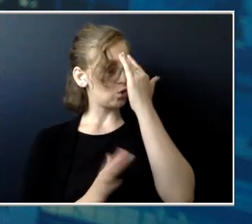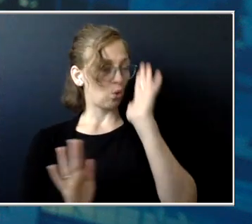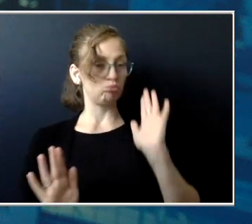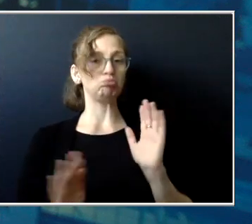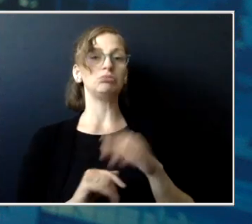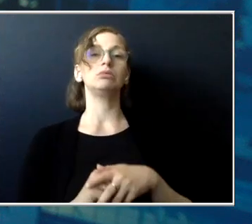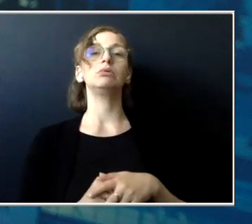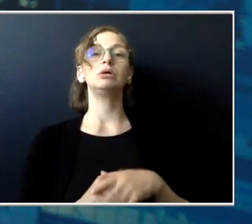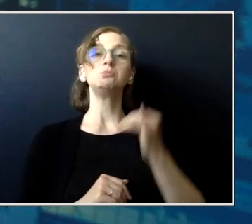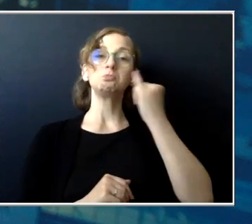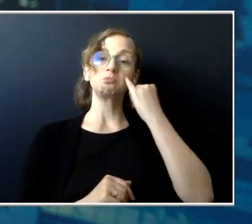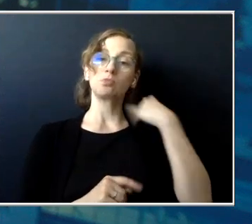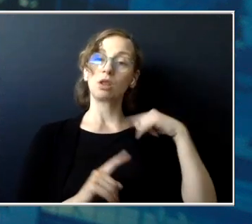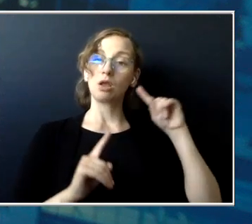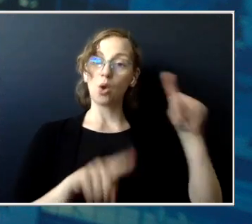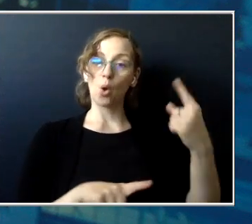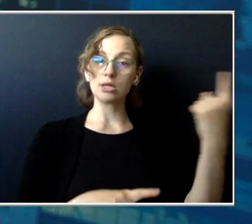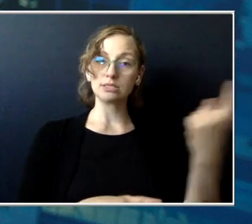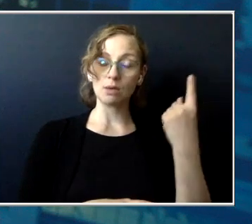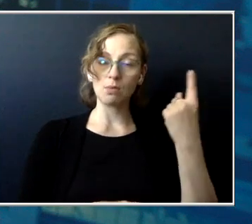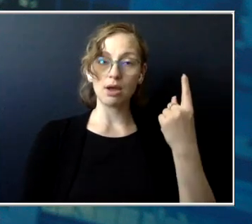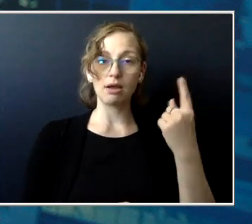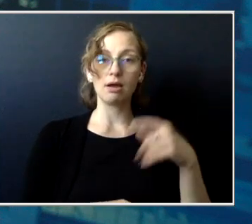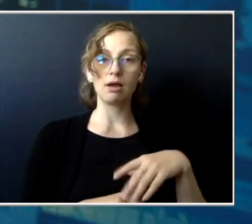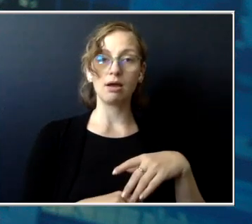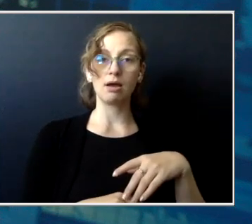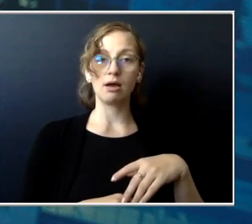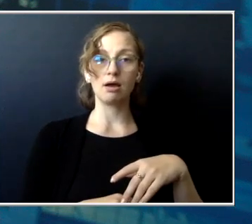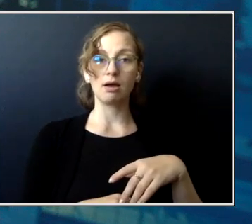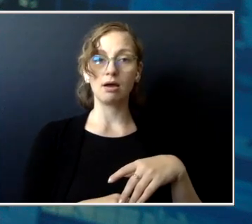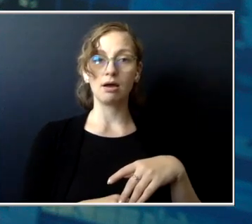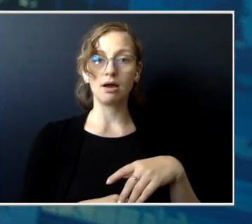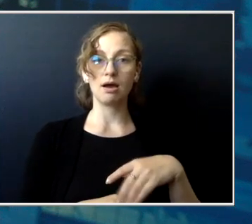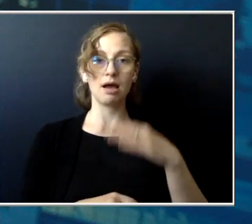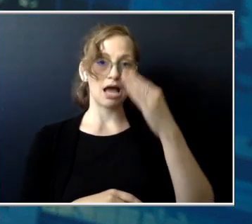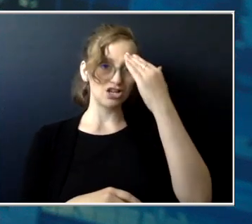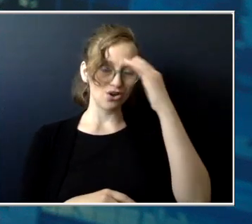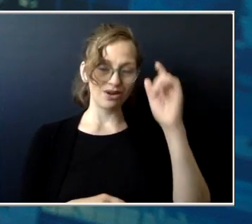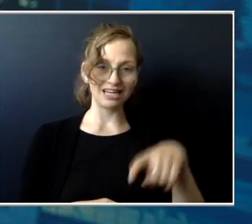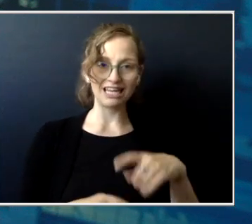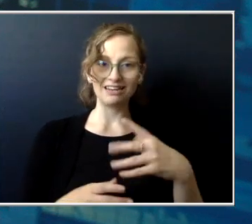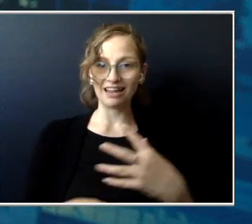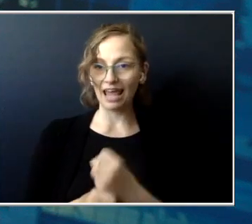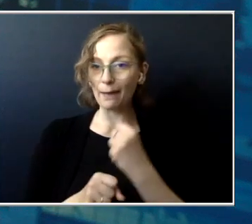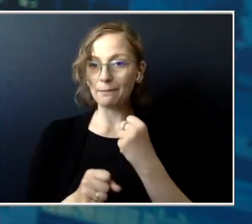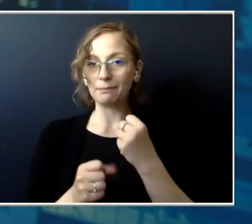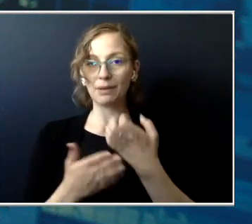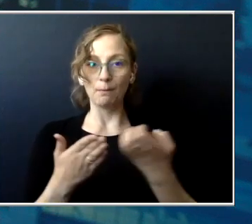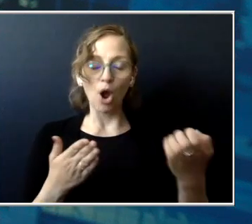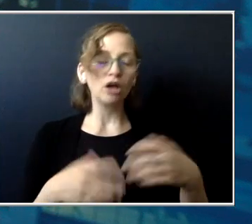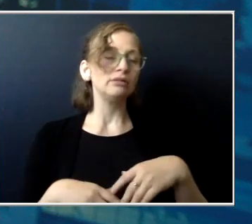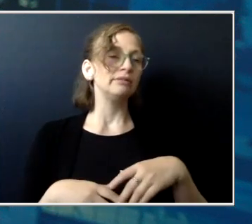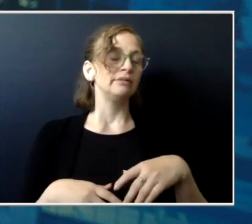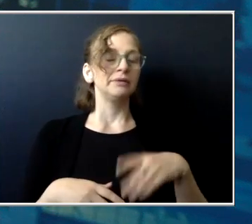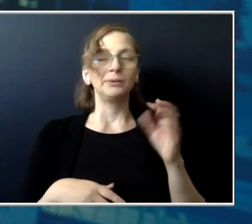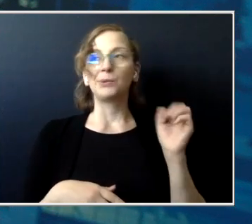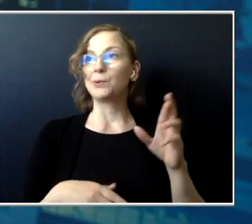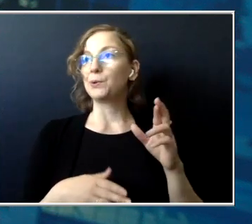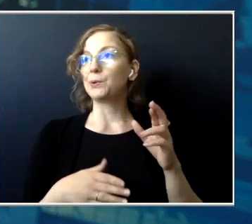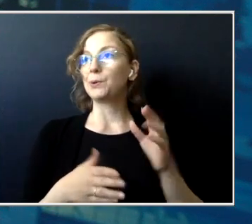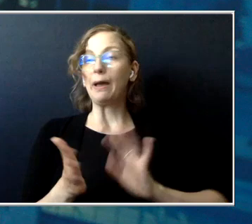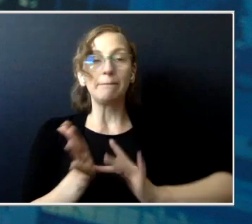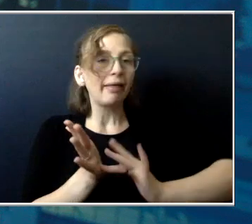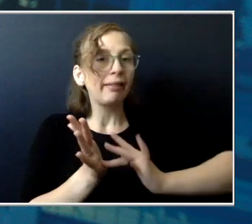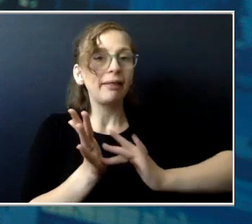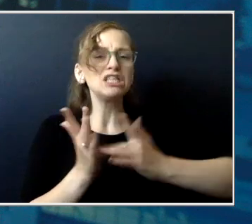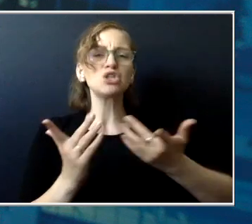somewhere, I say, well, one pill is missing, I say, oh, I got to go back and get this other pill. So it's being confident